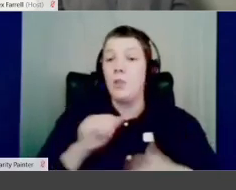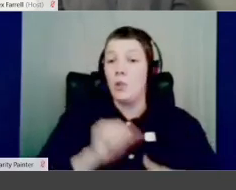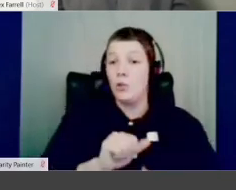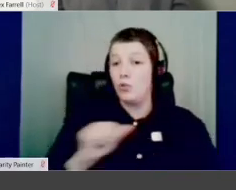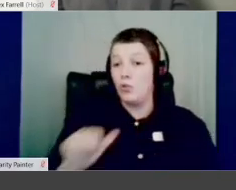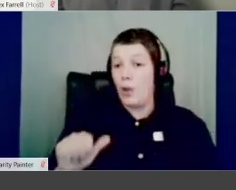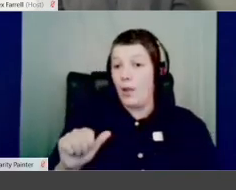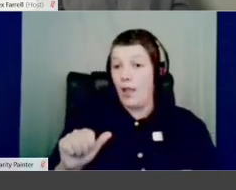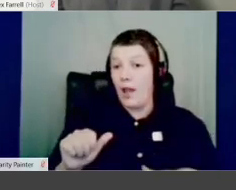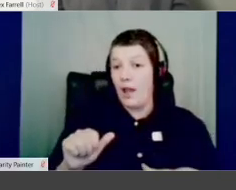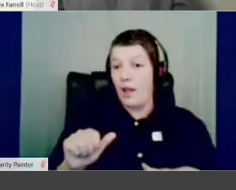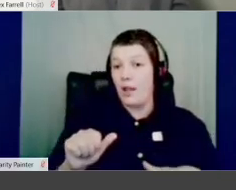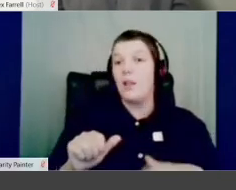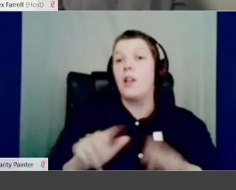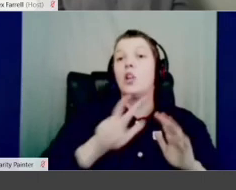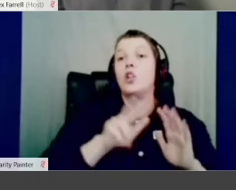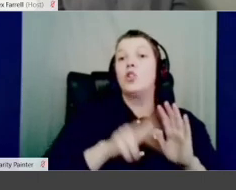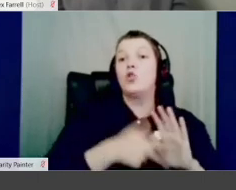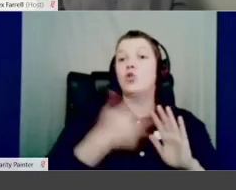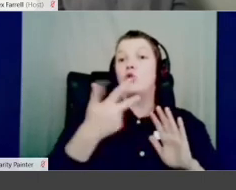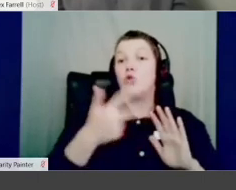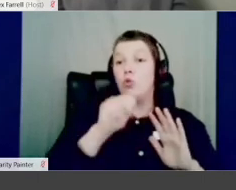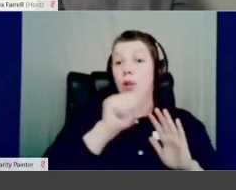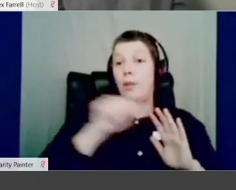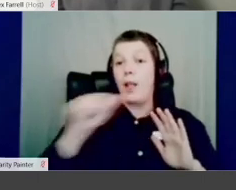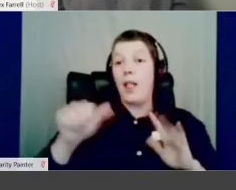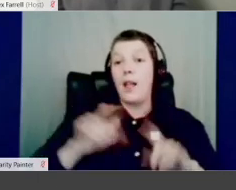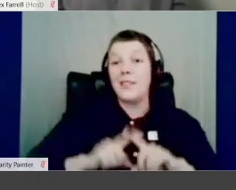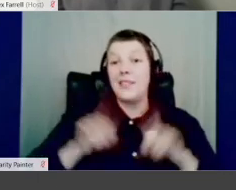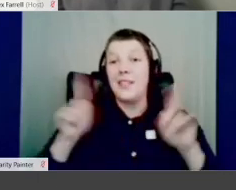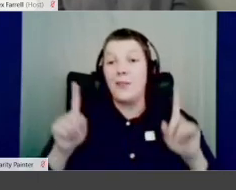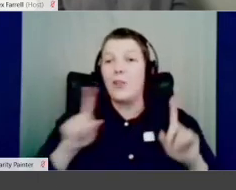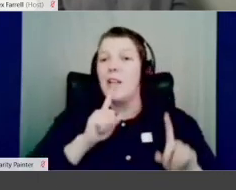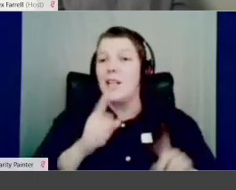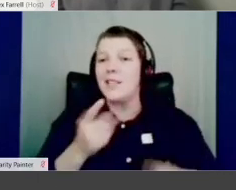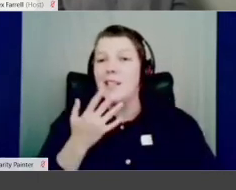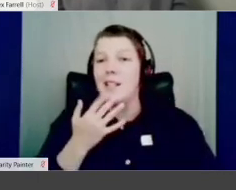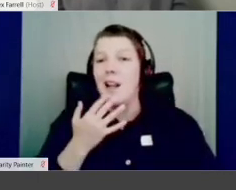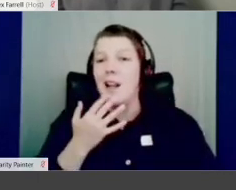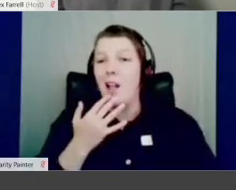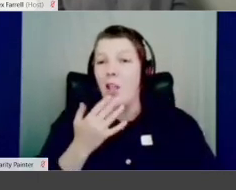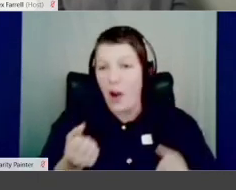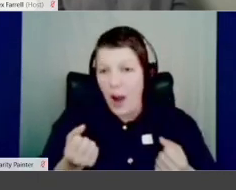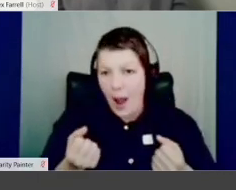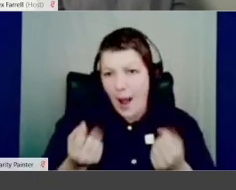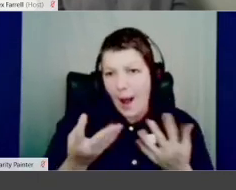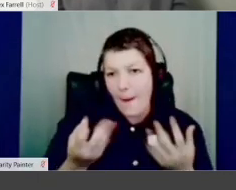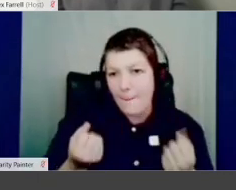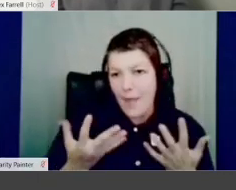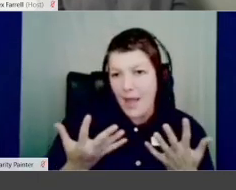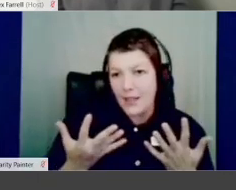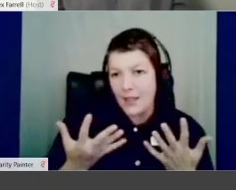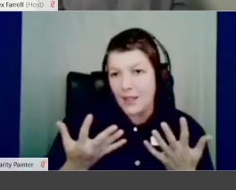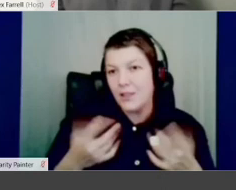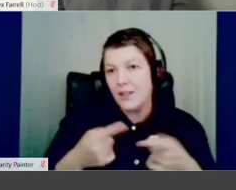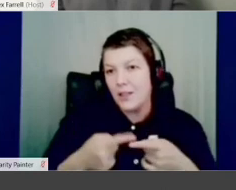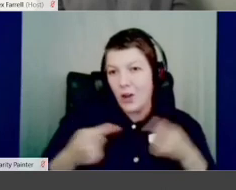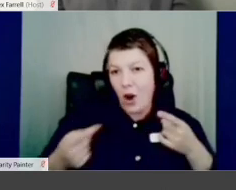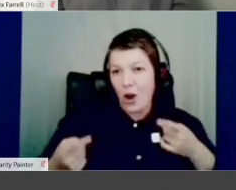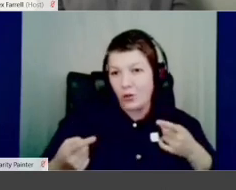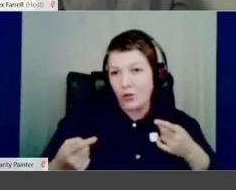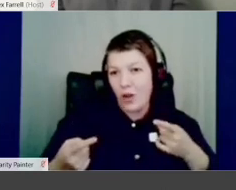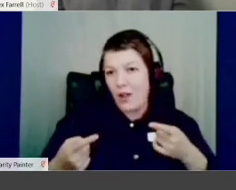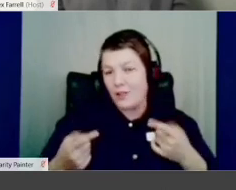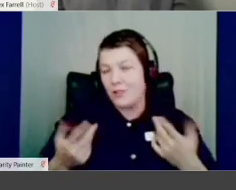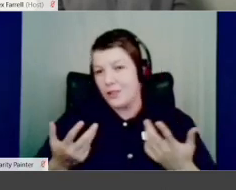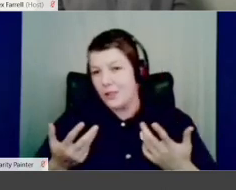reading. That's the one I see all the time. And so figuring that out and working that out, and like